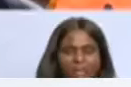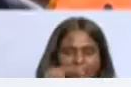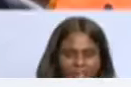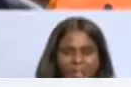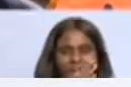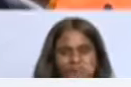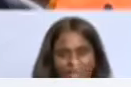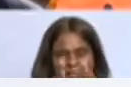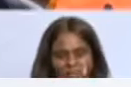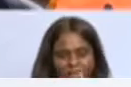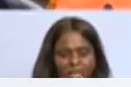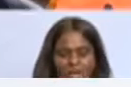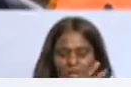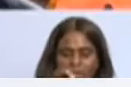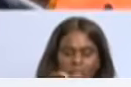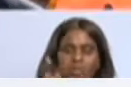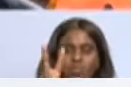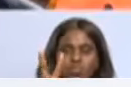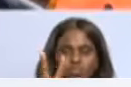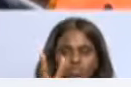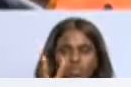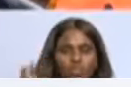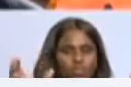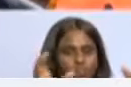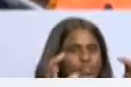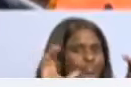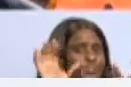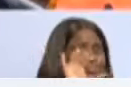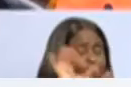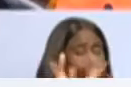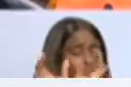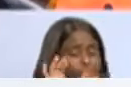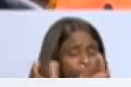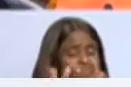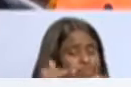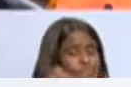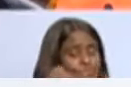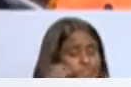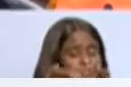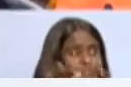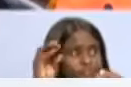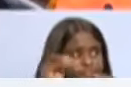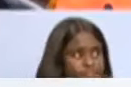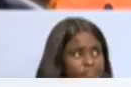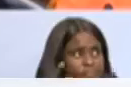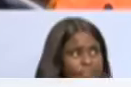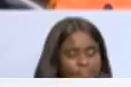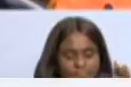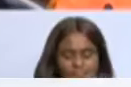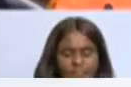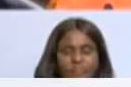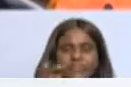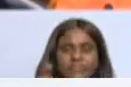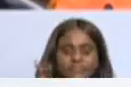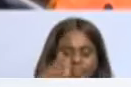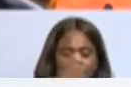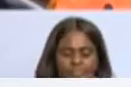of 202 communication towers. In addition, the private sector is